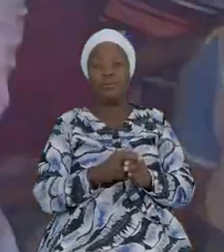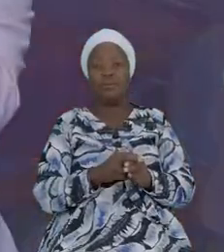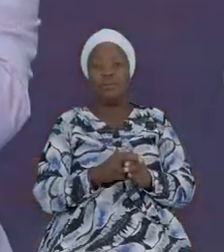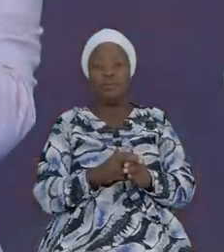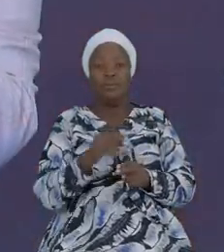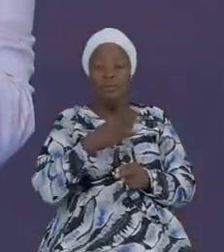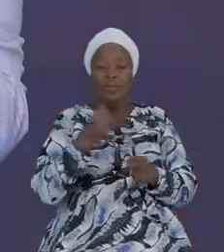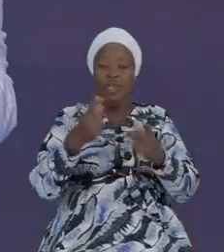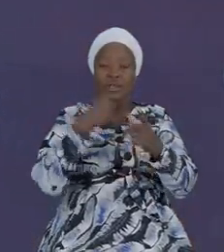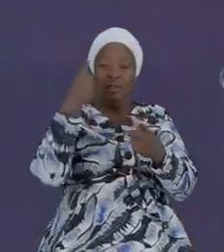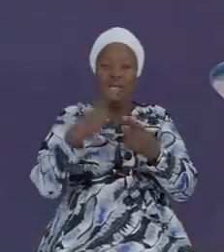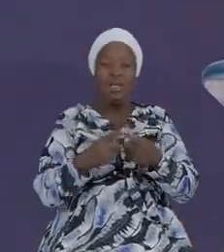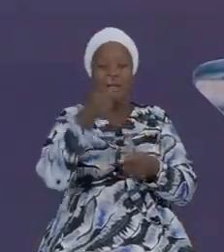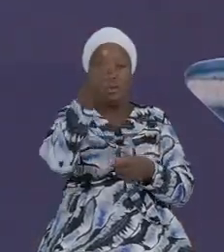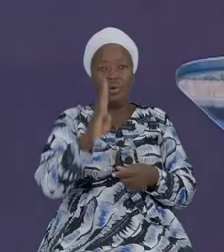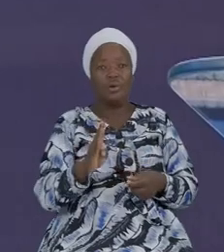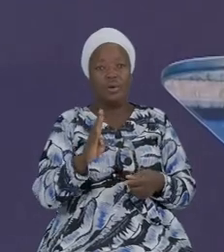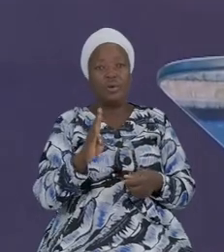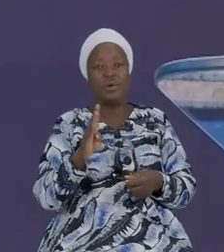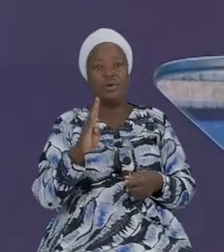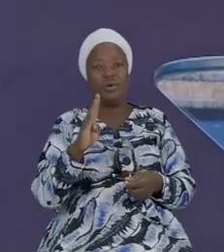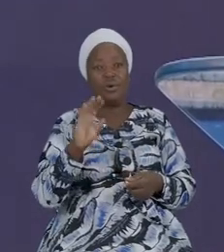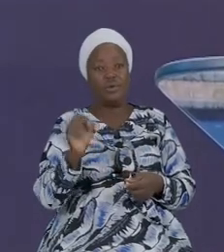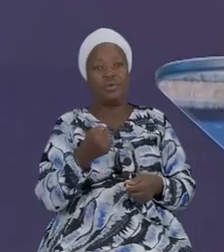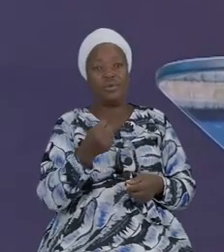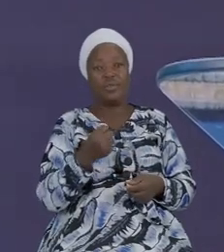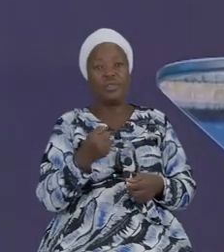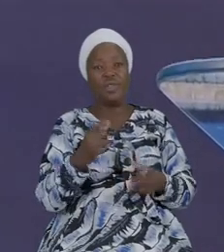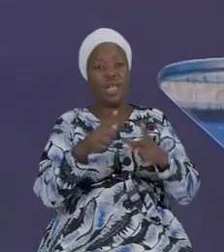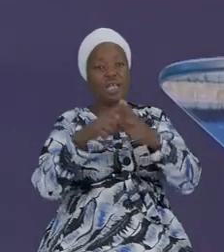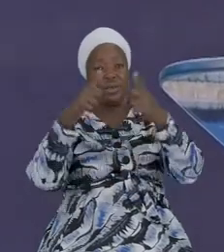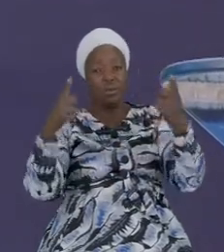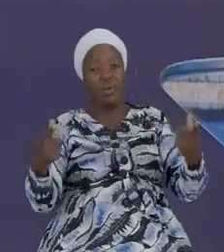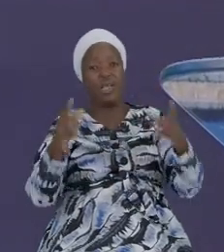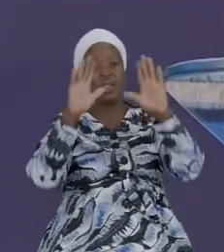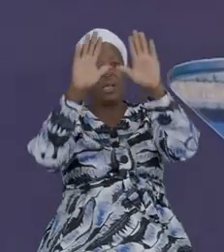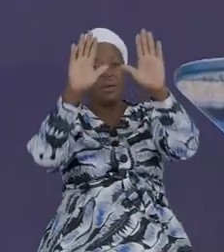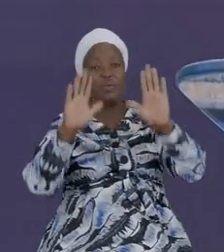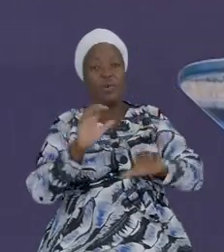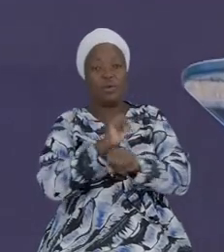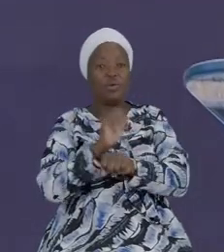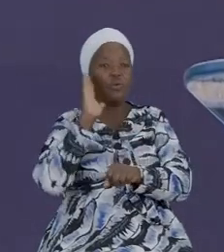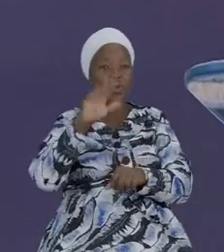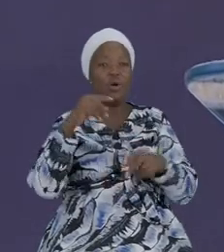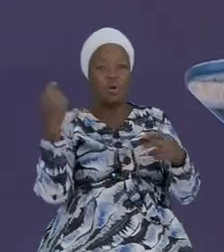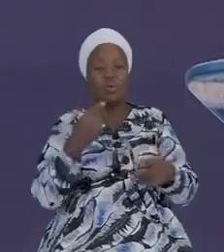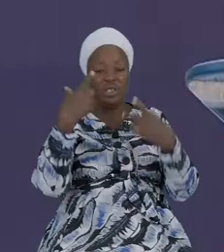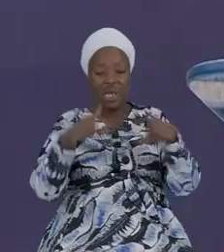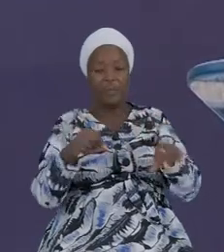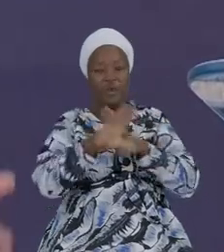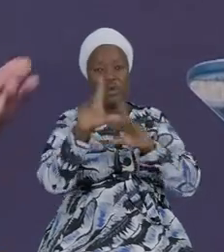And then God's incredible miracles will always take place in your